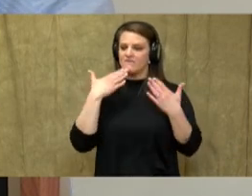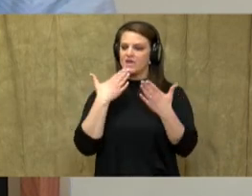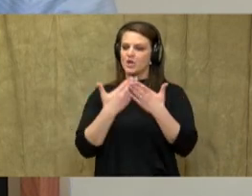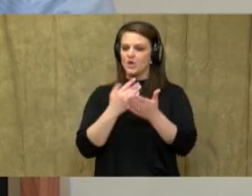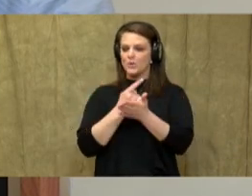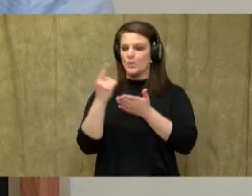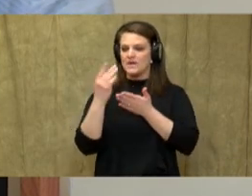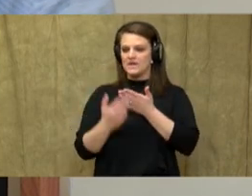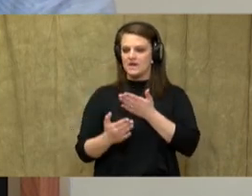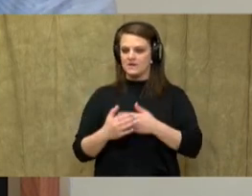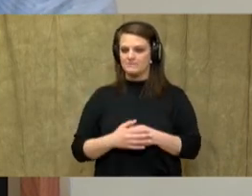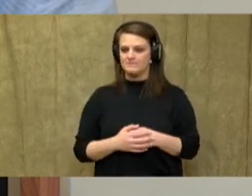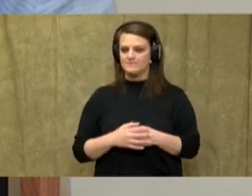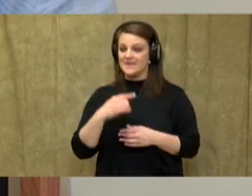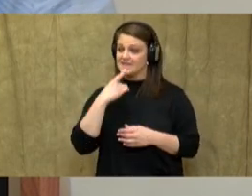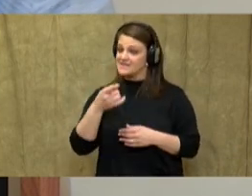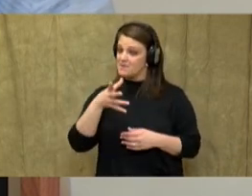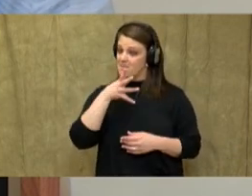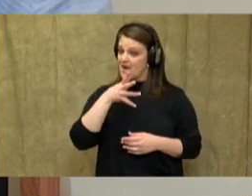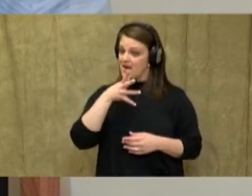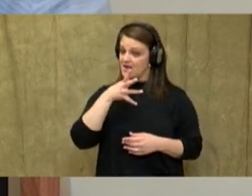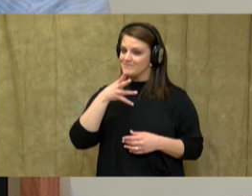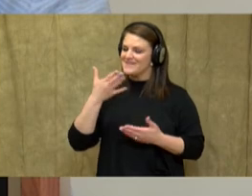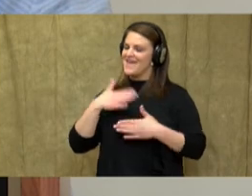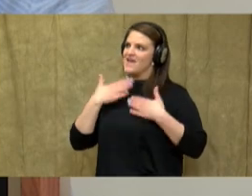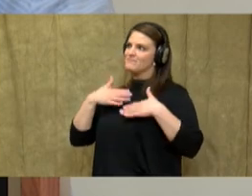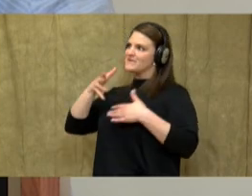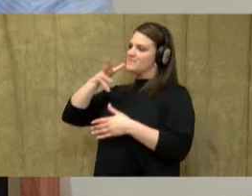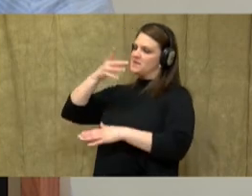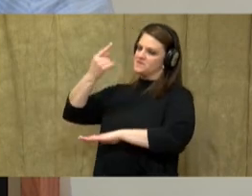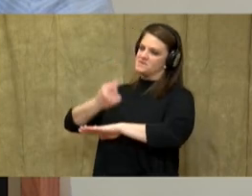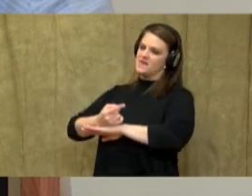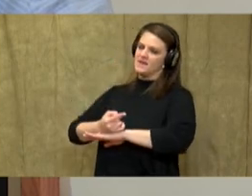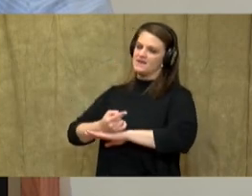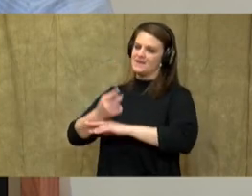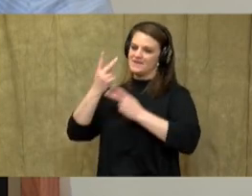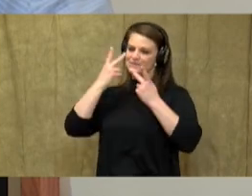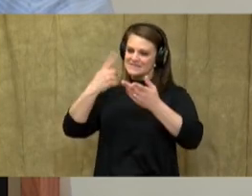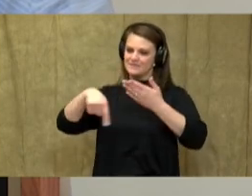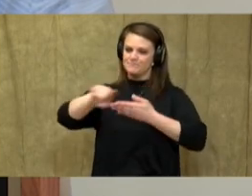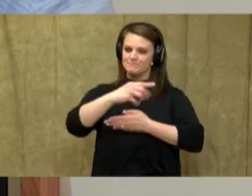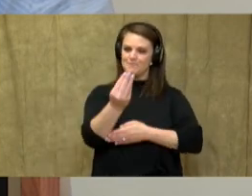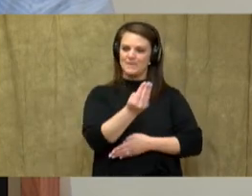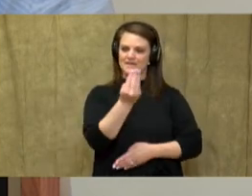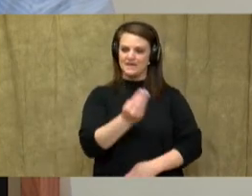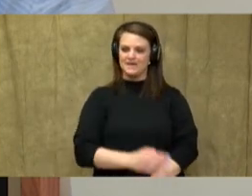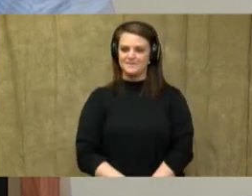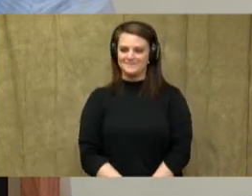weekend. I'll tell your moms, Happy Mother's Day, and we'll see you Monday.